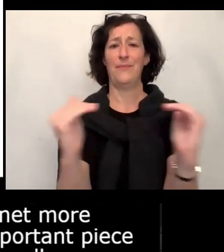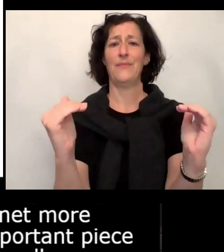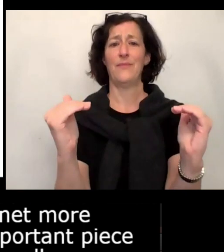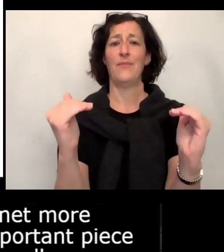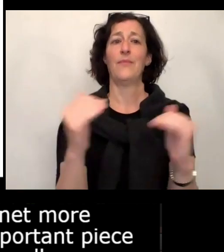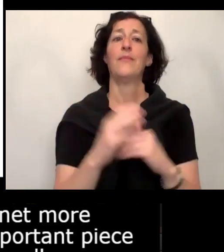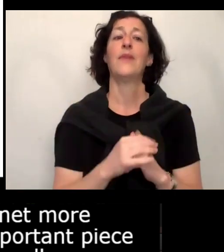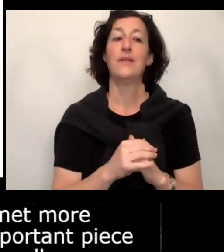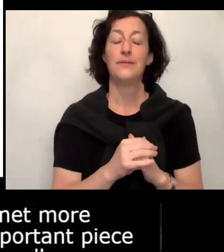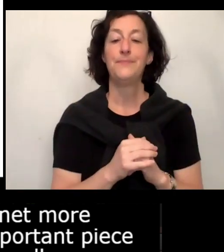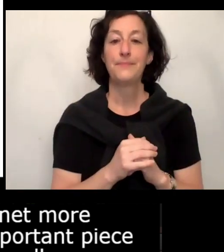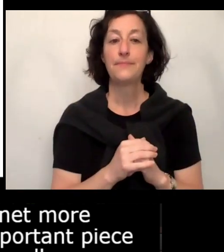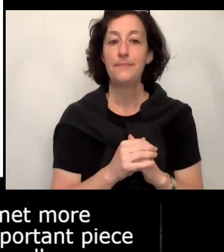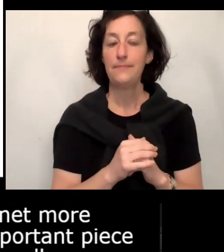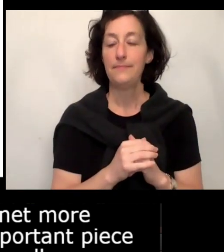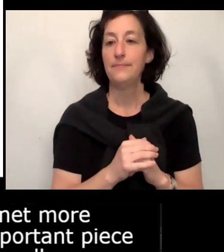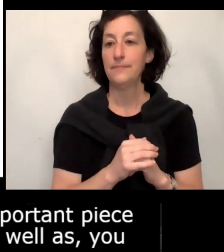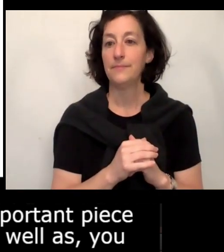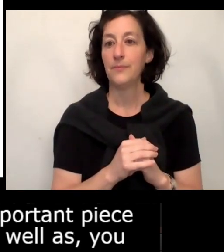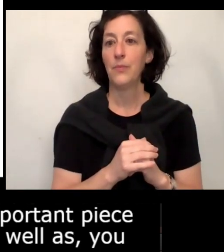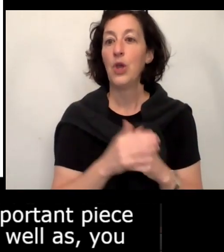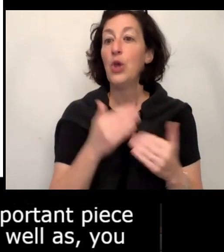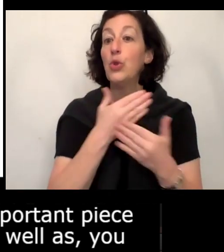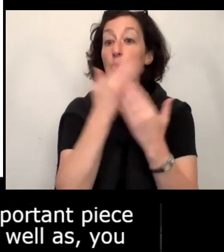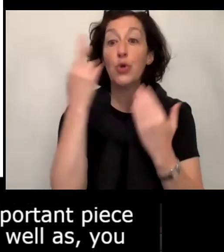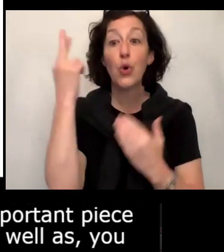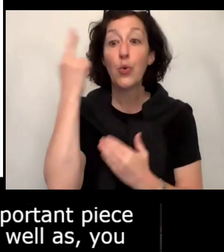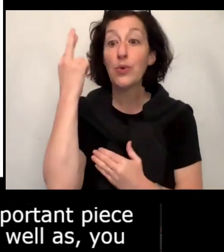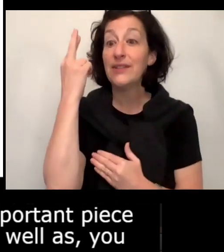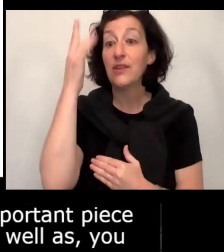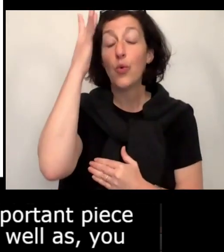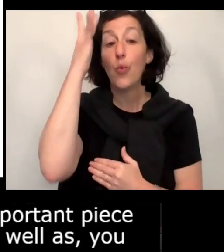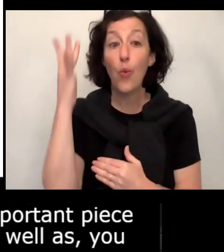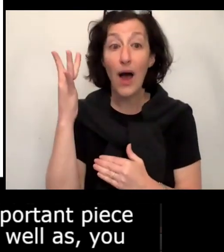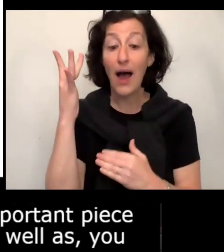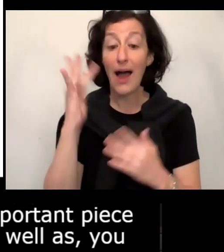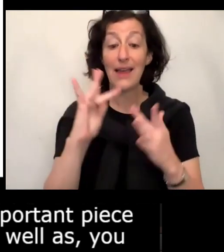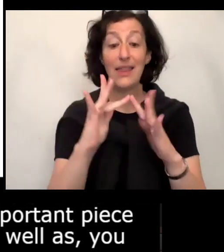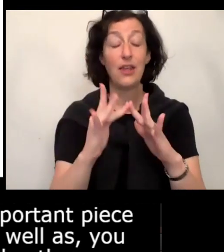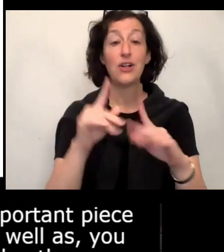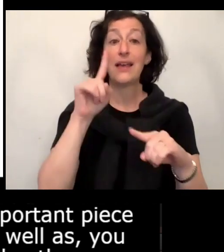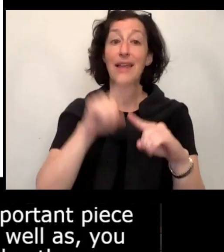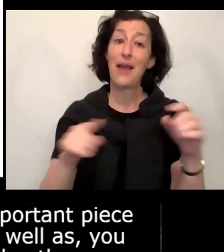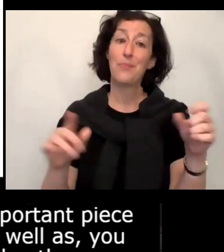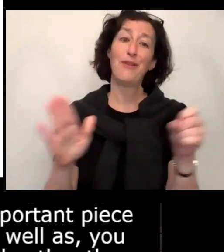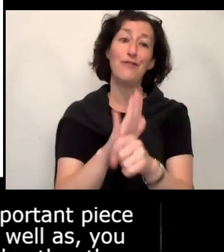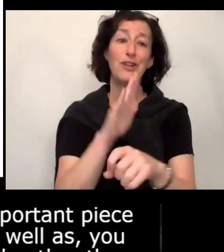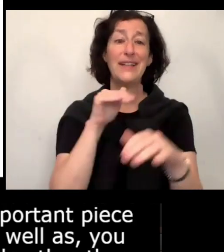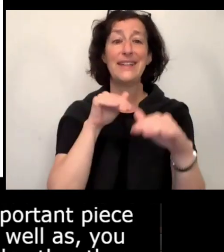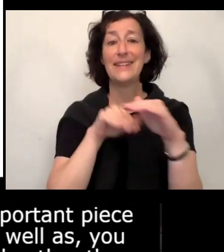there's just no justification not for being accessible other than people are